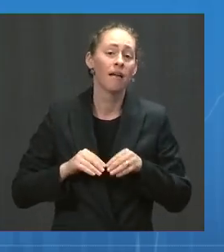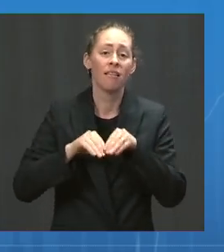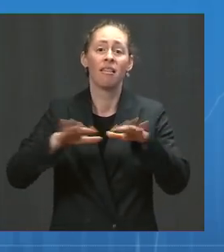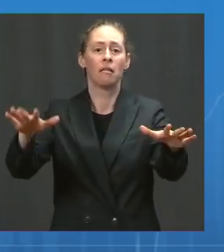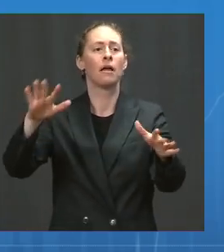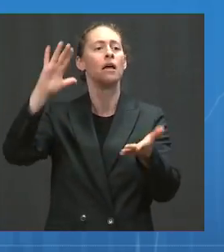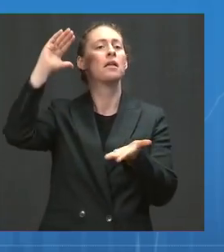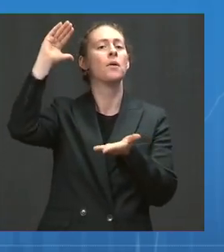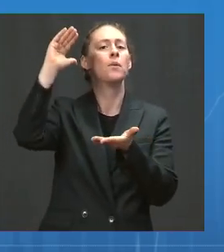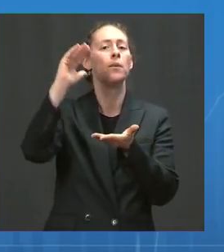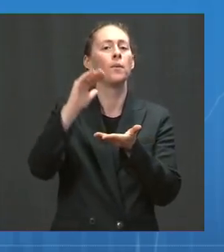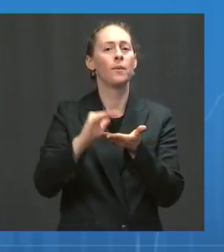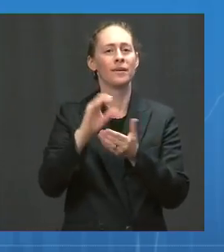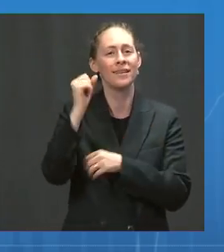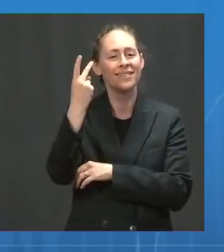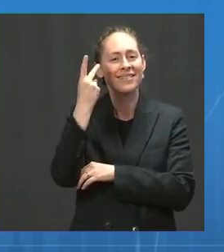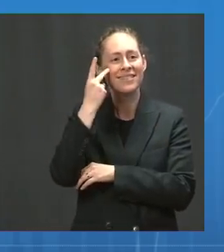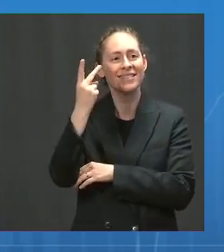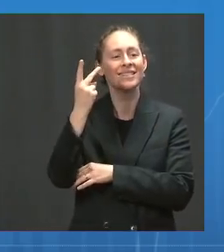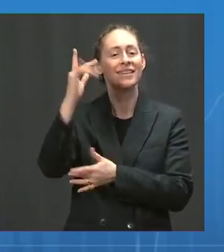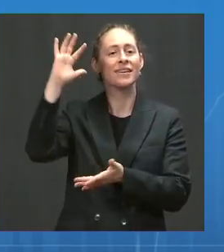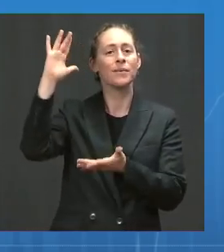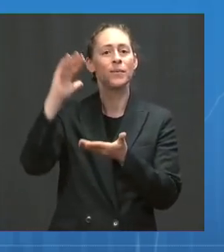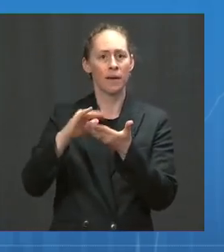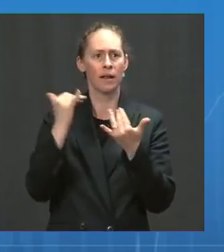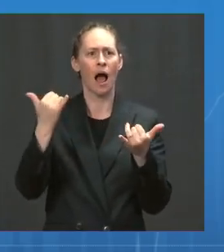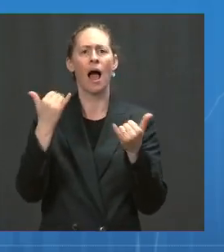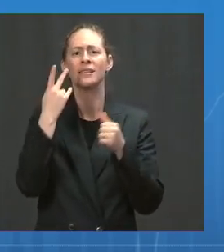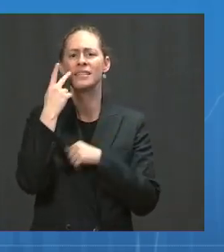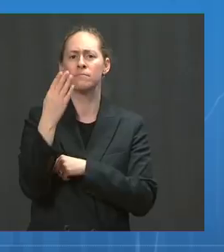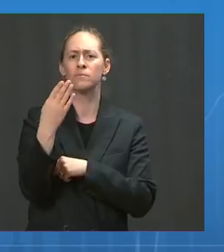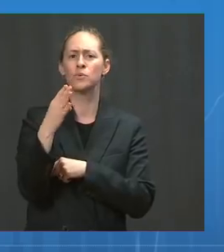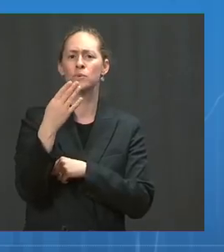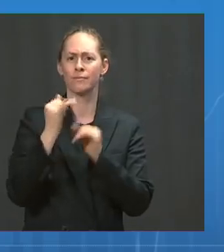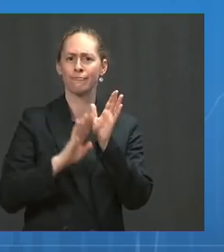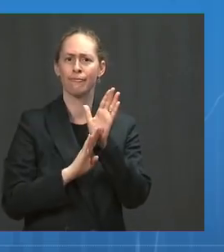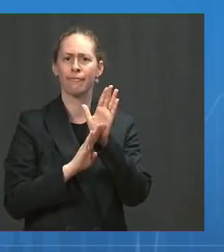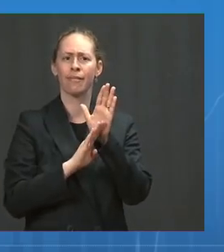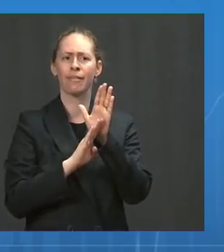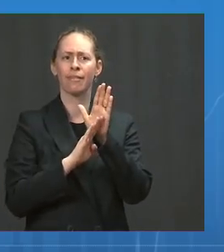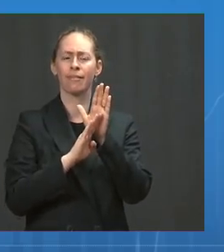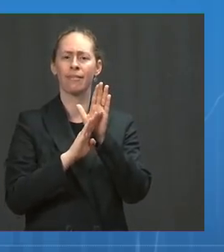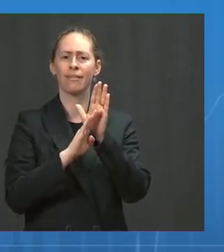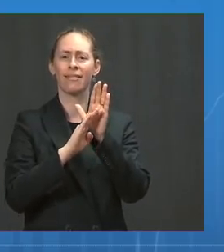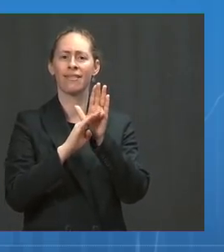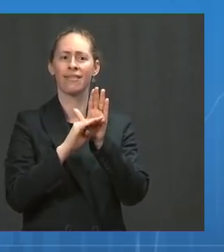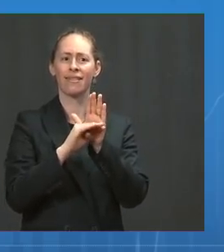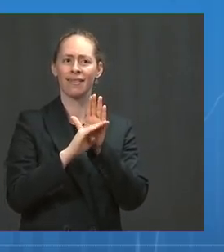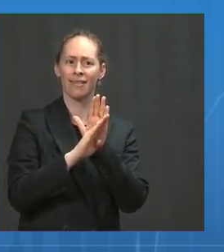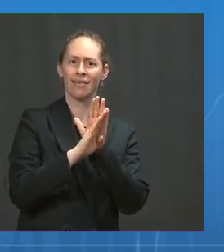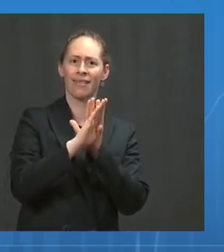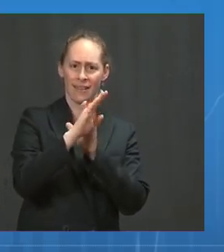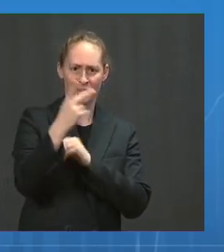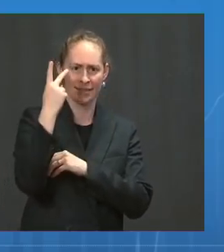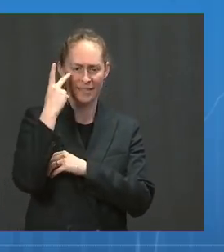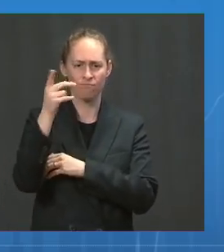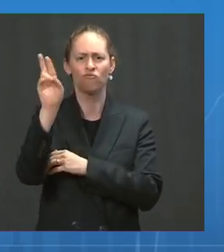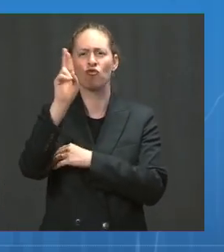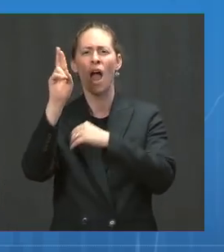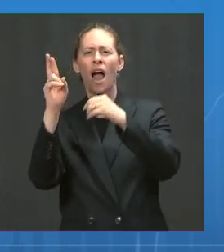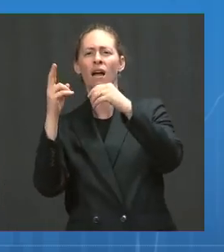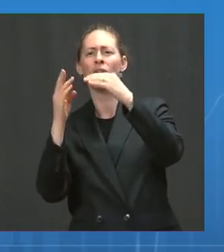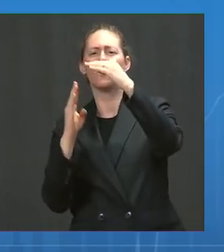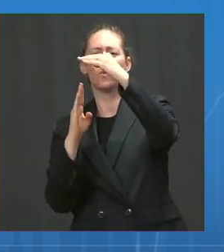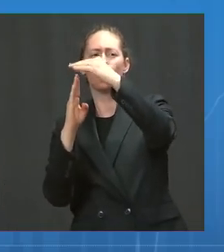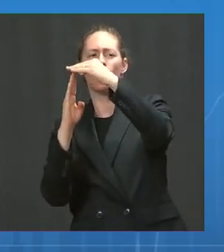red and increases in blue and yellow. Now, in the upper right-hand corner, which is where we are today, you can see the recent